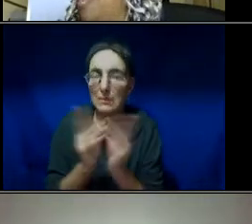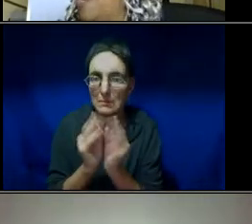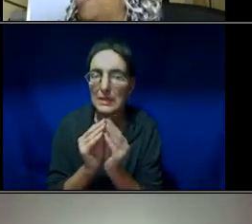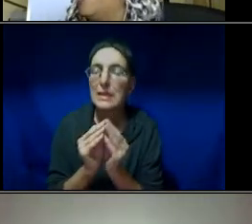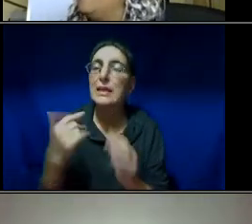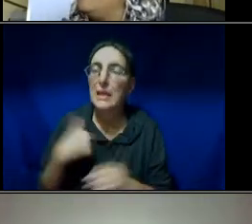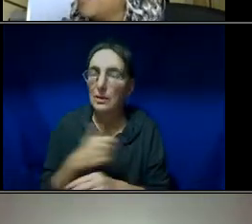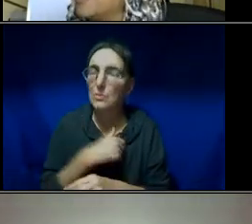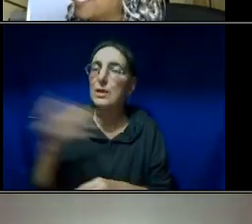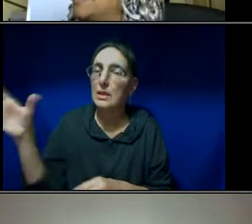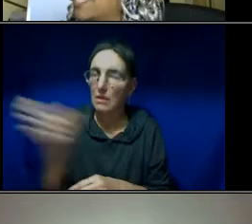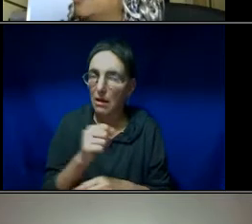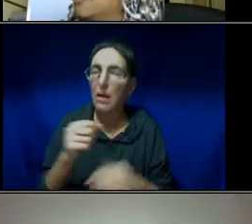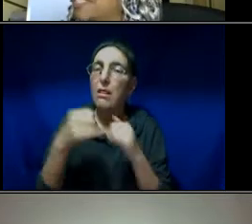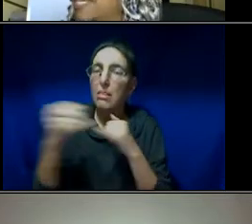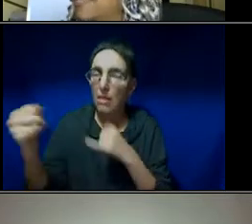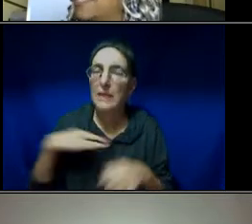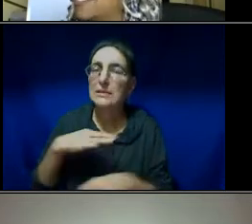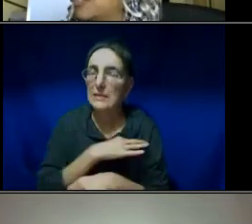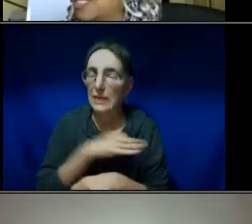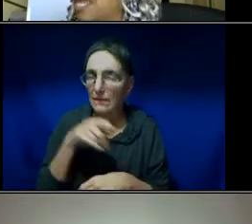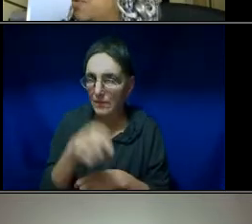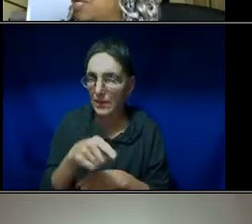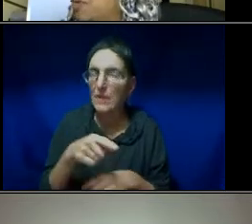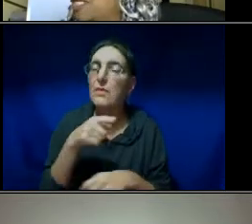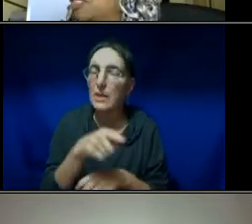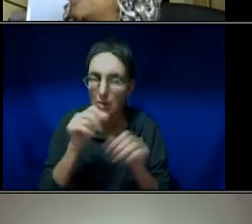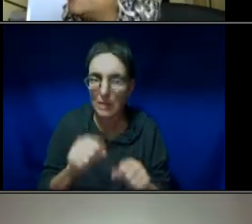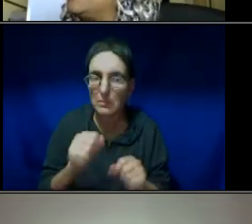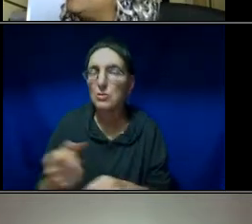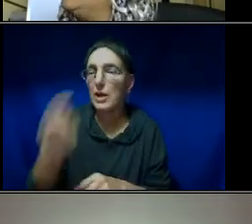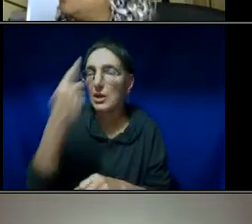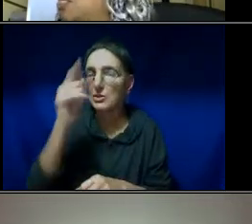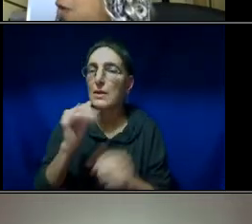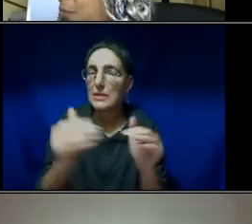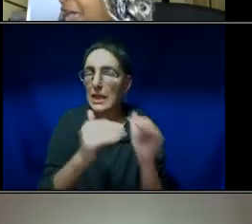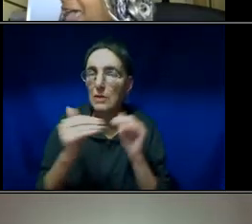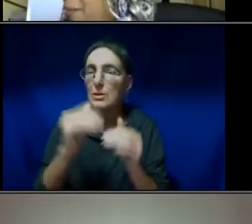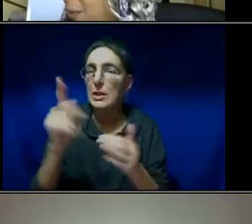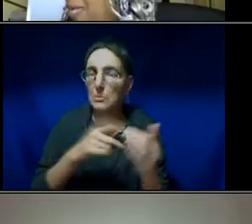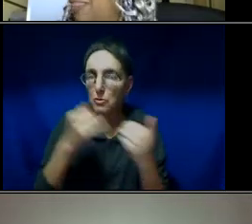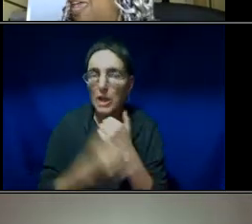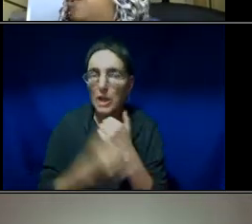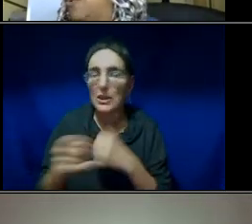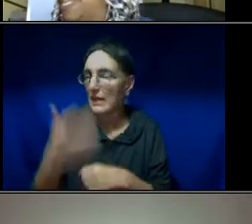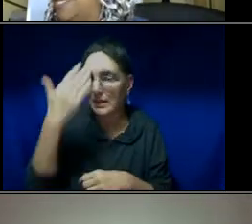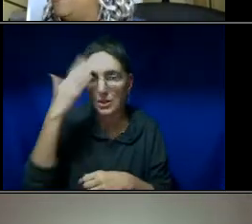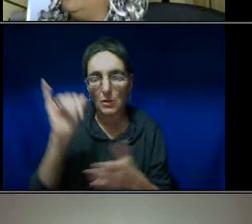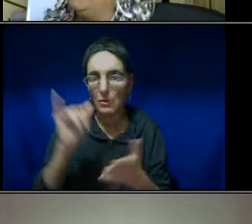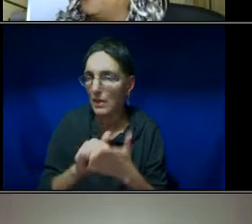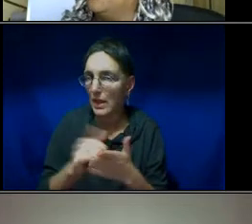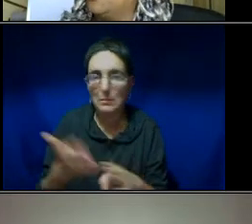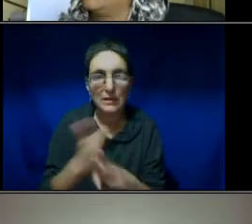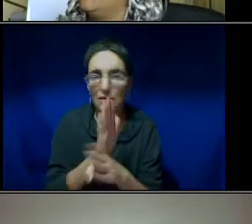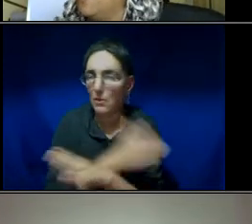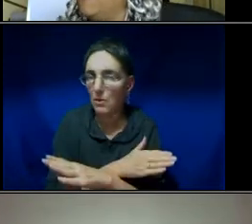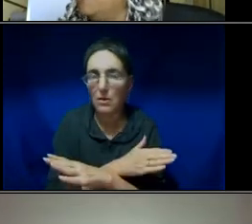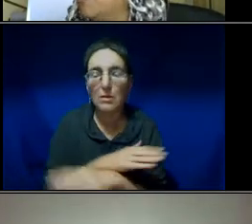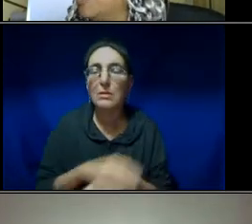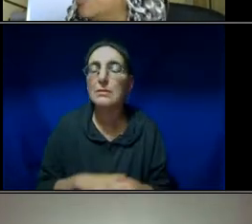staff there. They got to understand that this was an equity project because they didn't even know that it was an equity